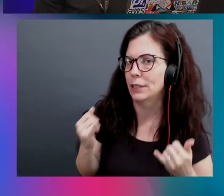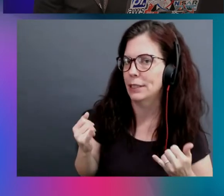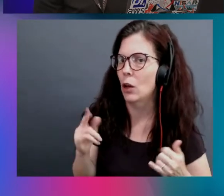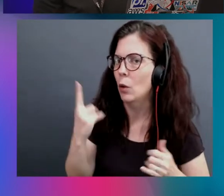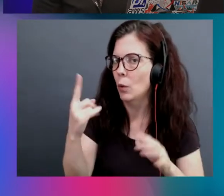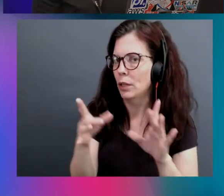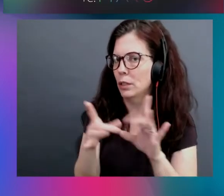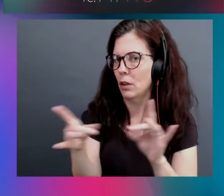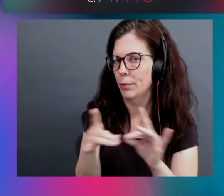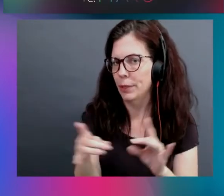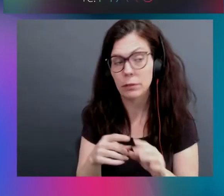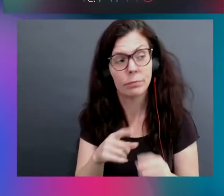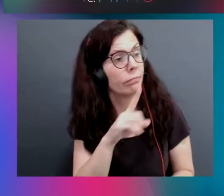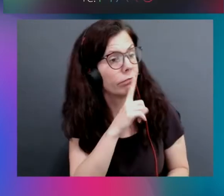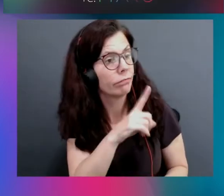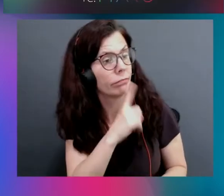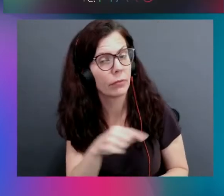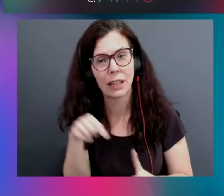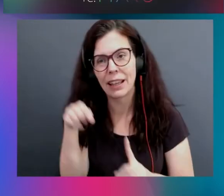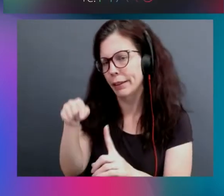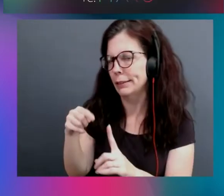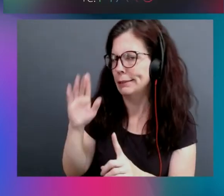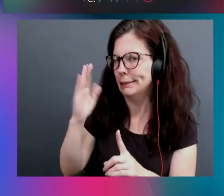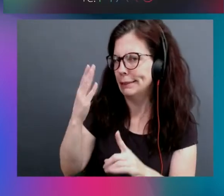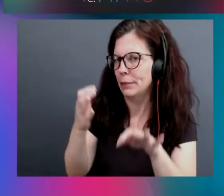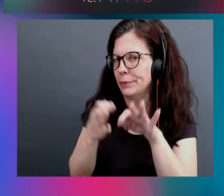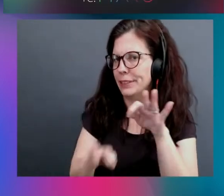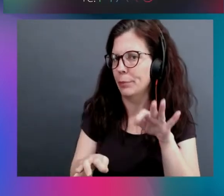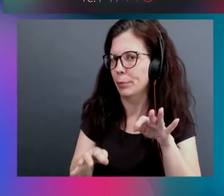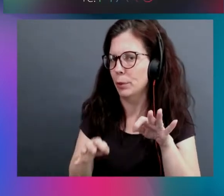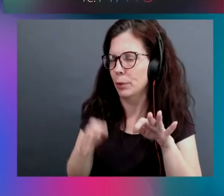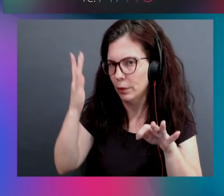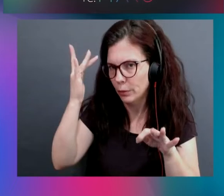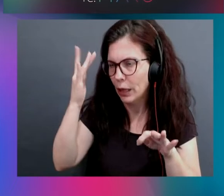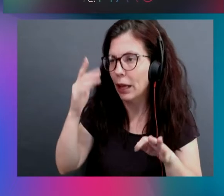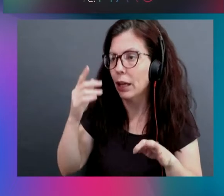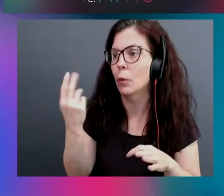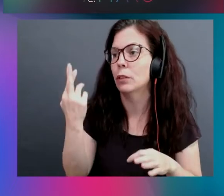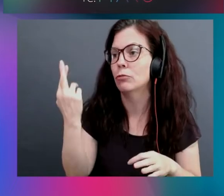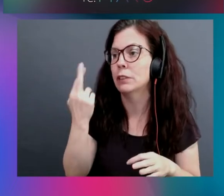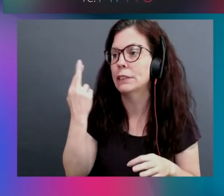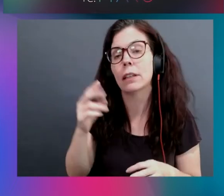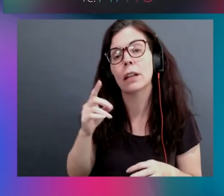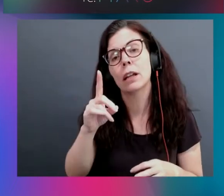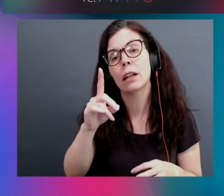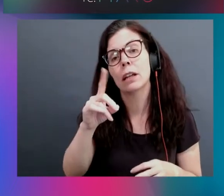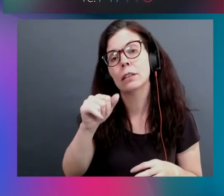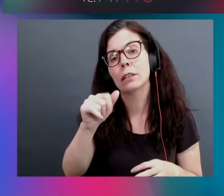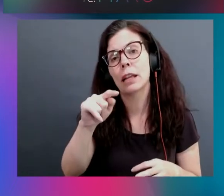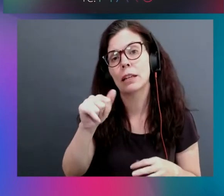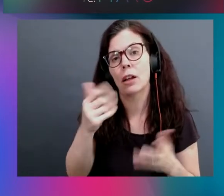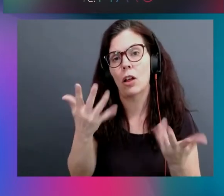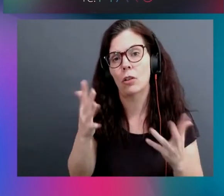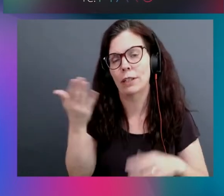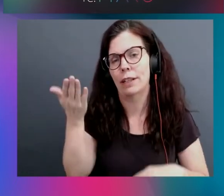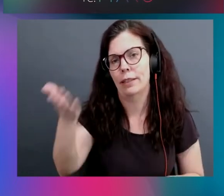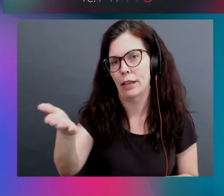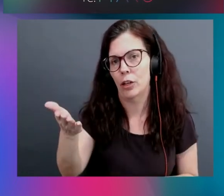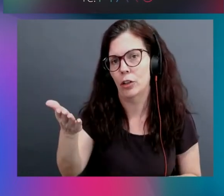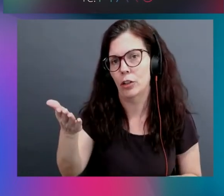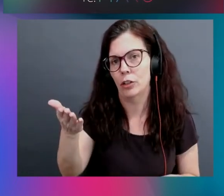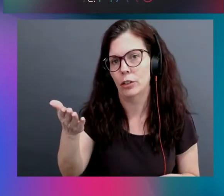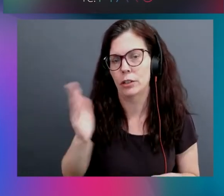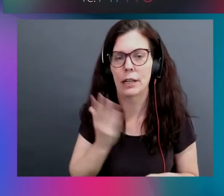is, Sure. This seems very simple because one of the reasons is the data is already there, in our